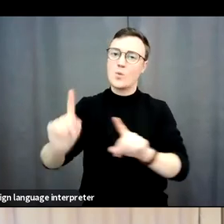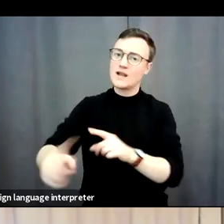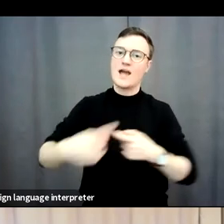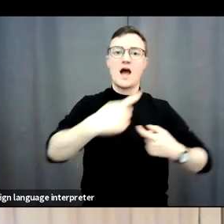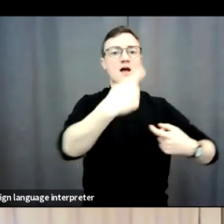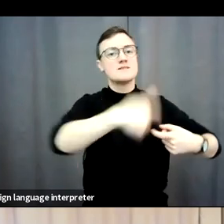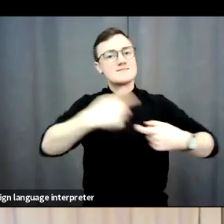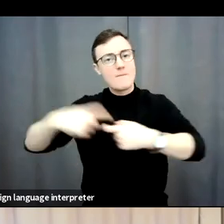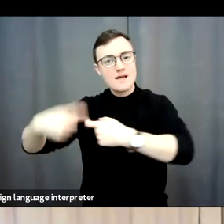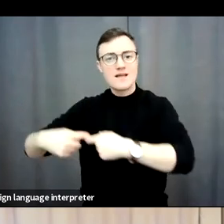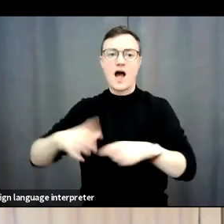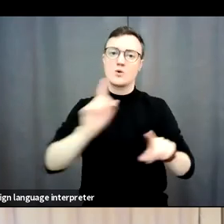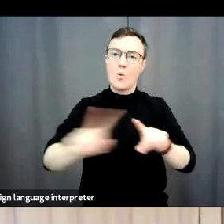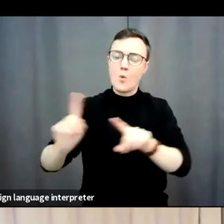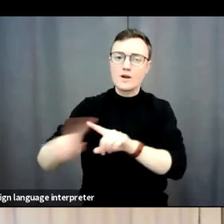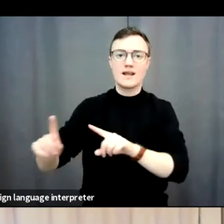you have to